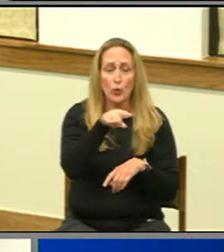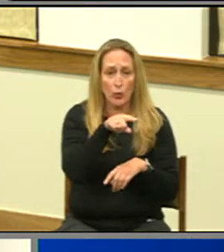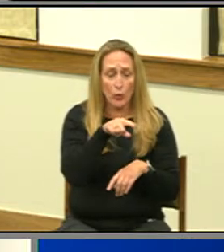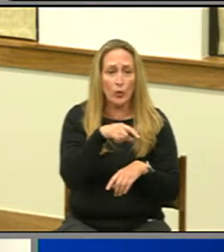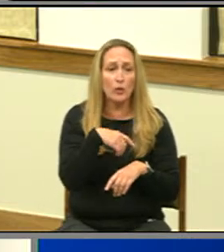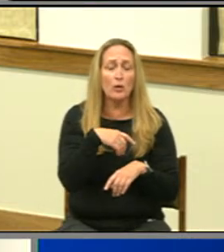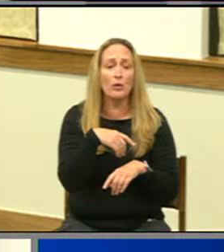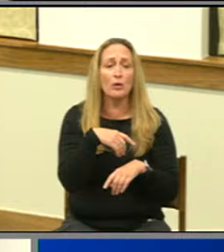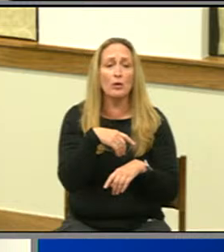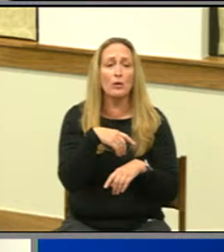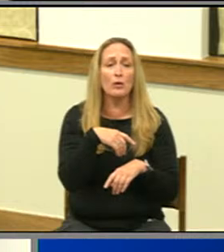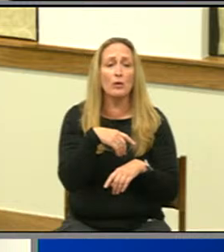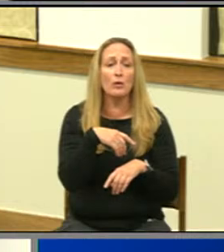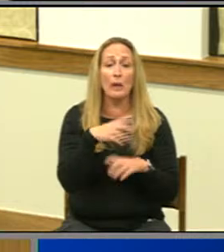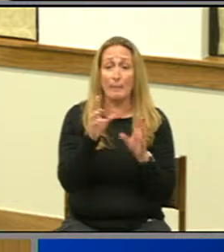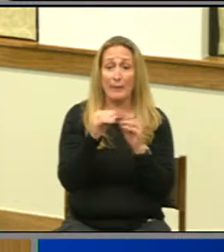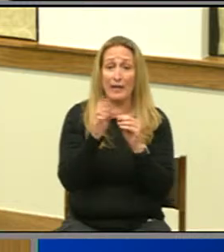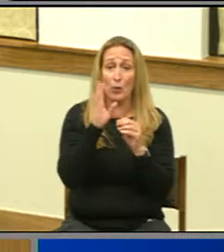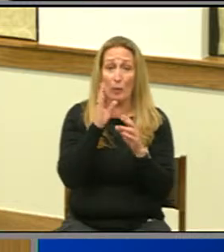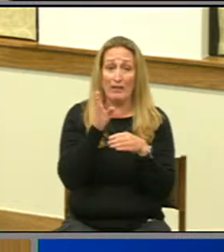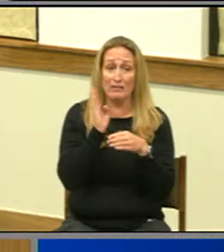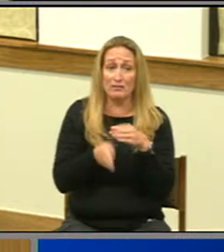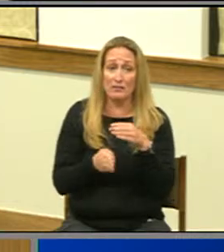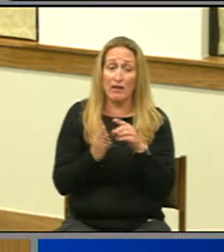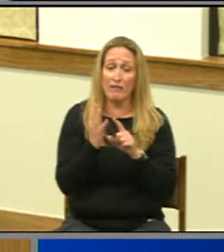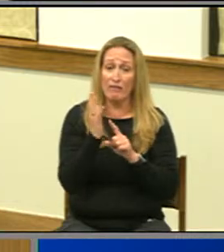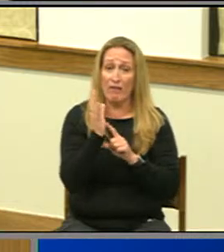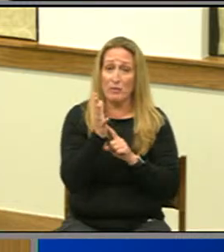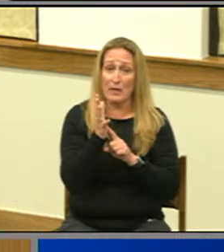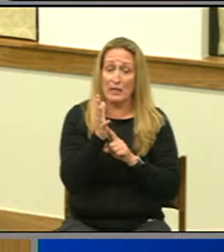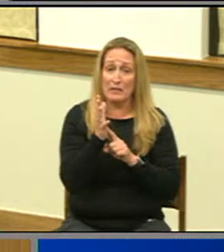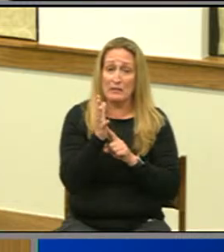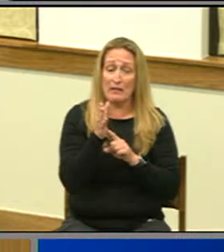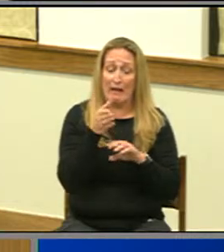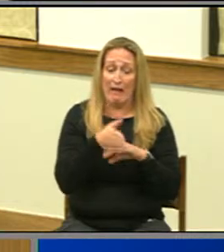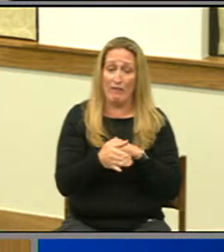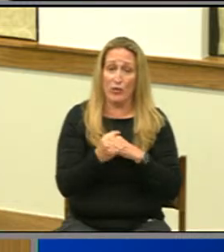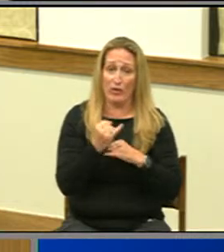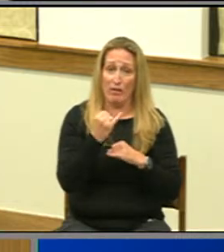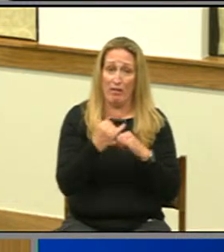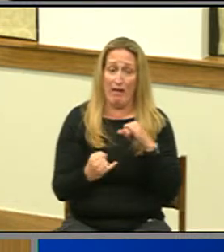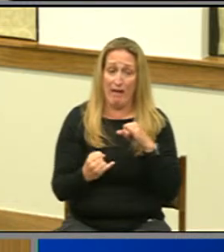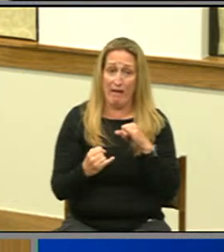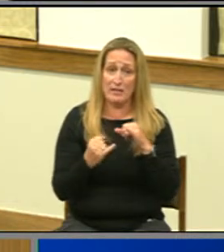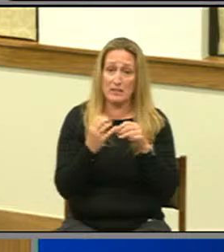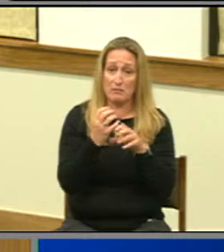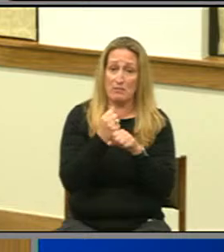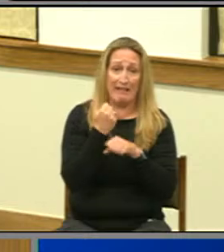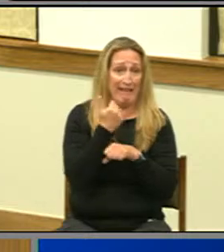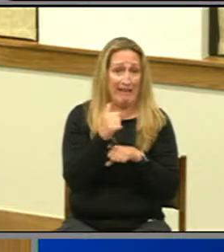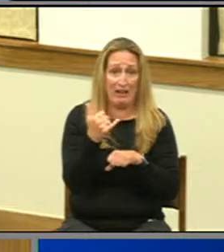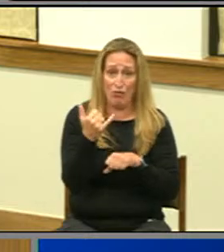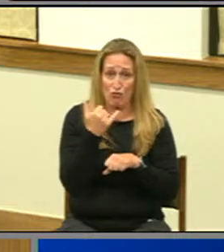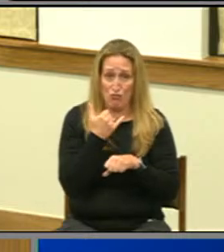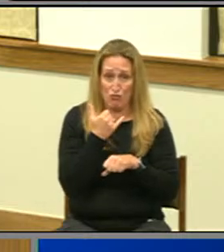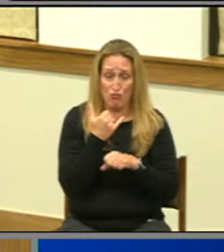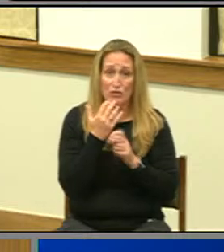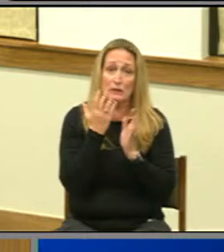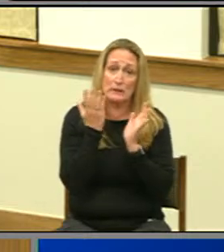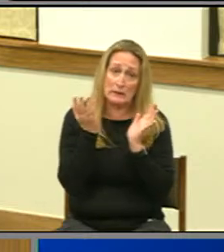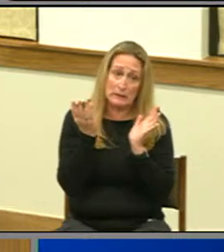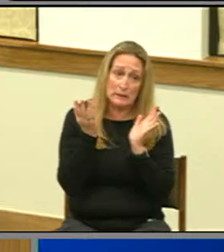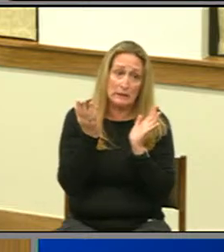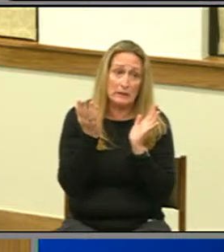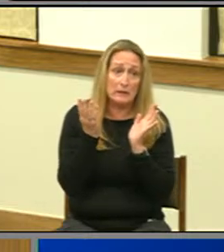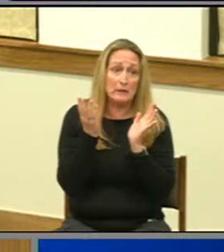caller. The meeting will be concluded within 5 minutes following the conclusion of receiving any call. And